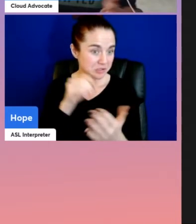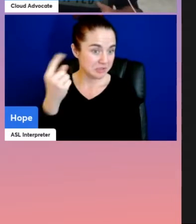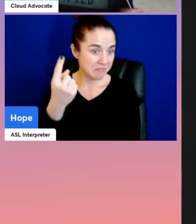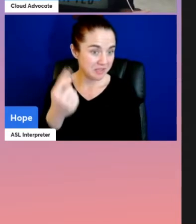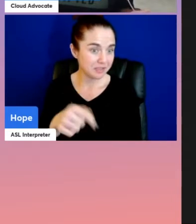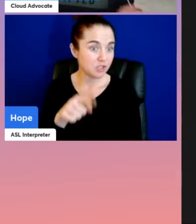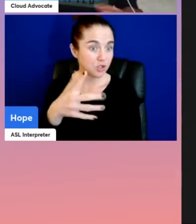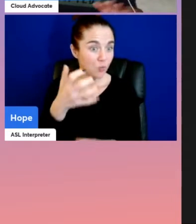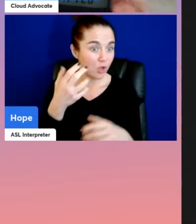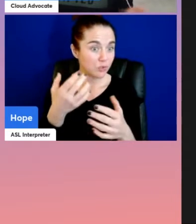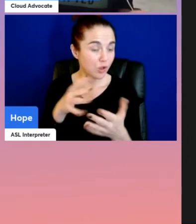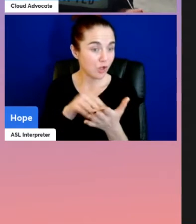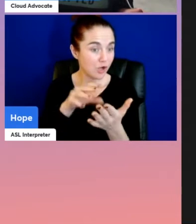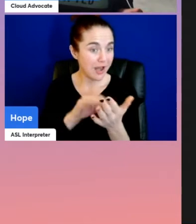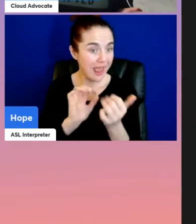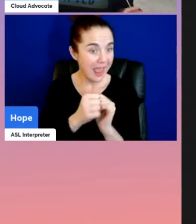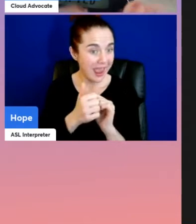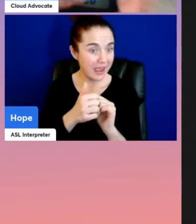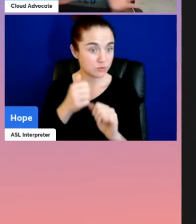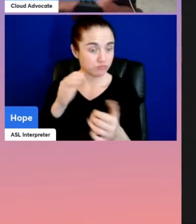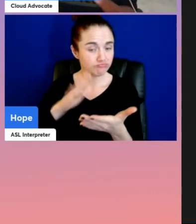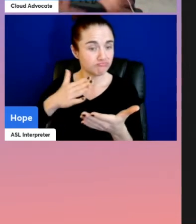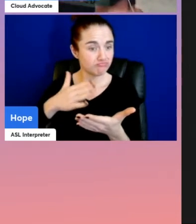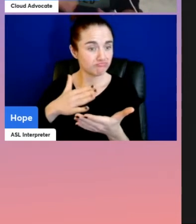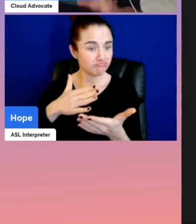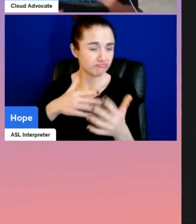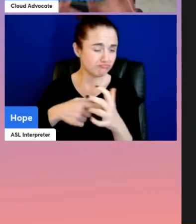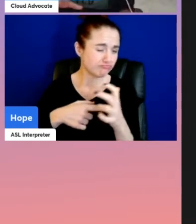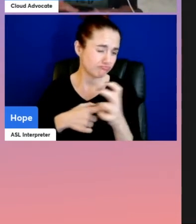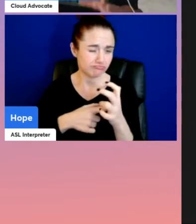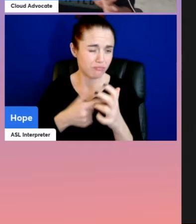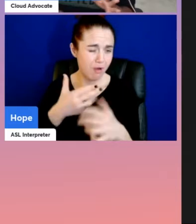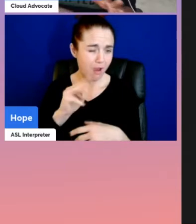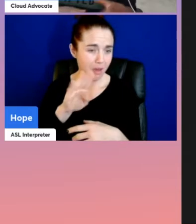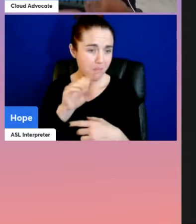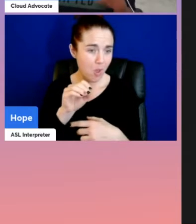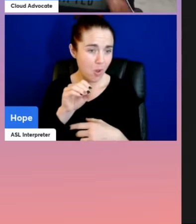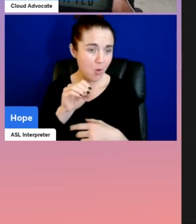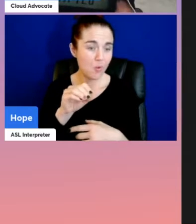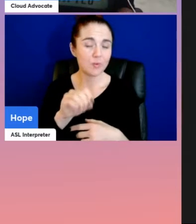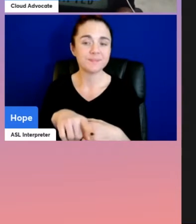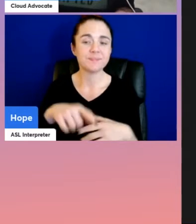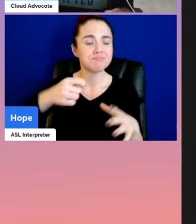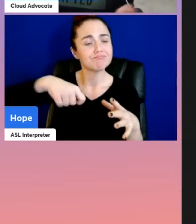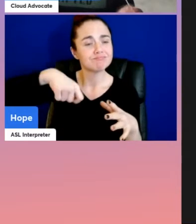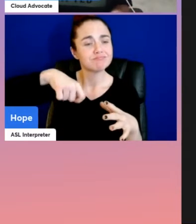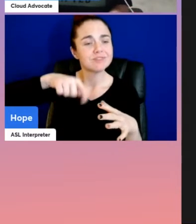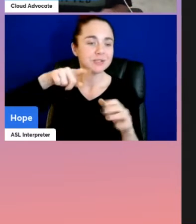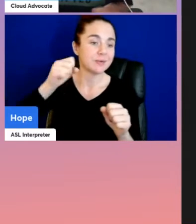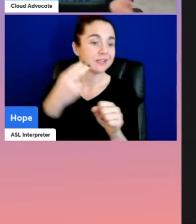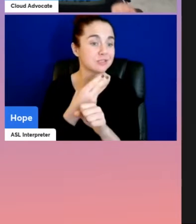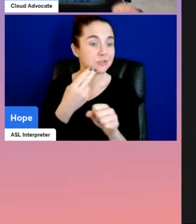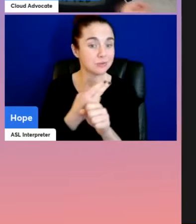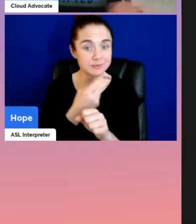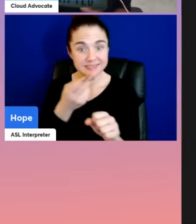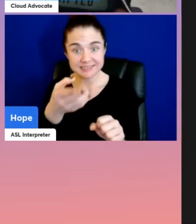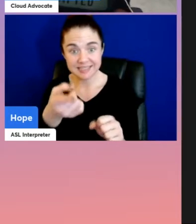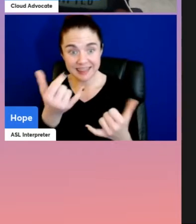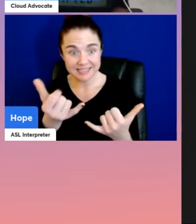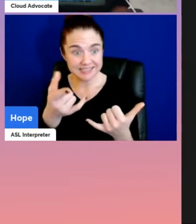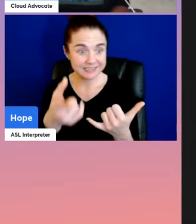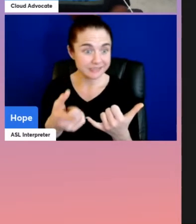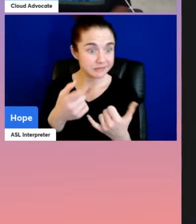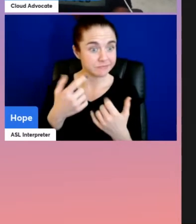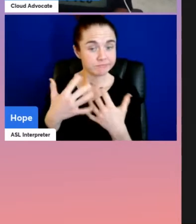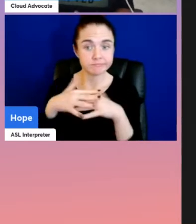for a gumbo in the world, and you can use what I share here to try to gamify that experience and do that